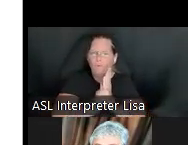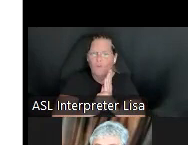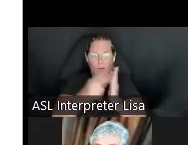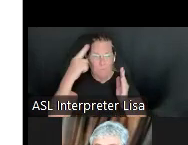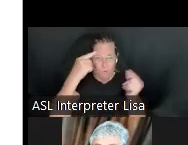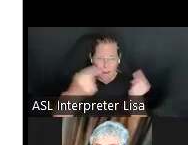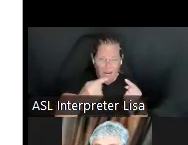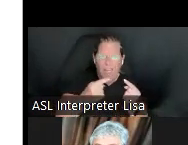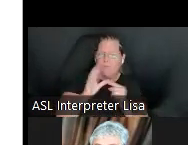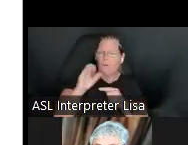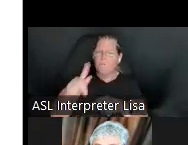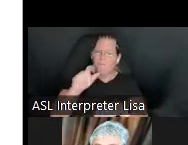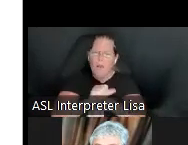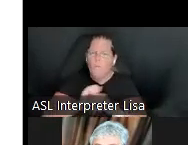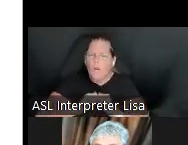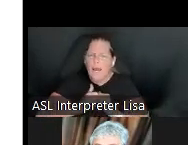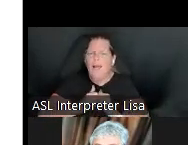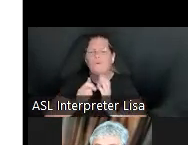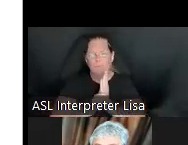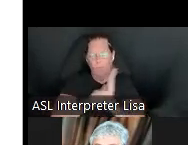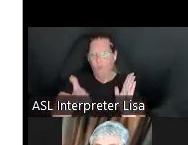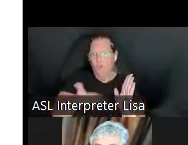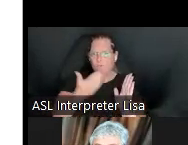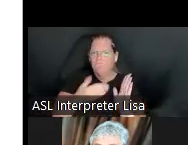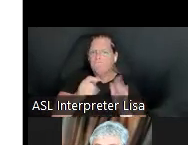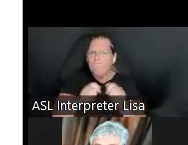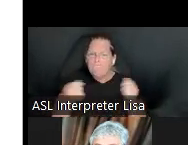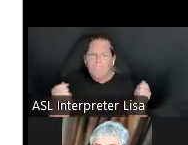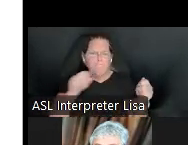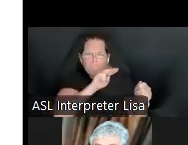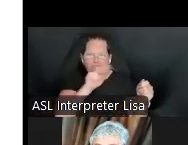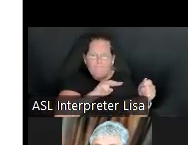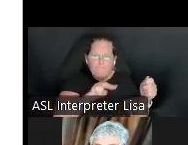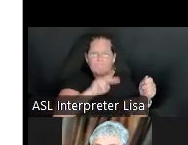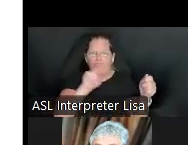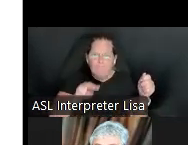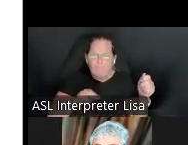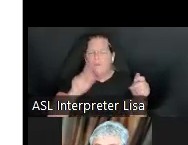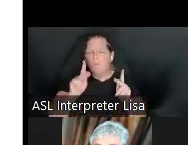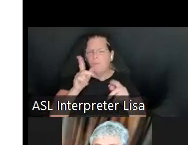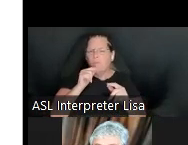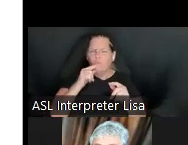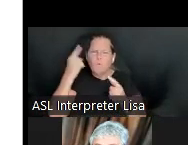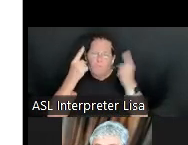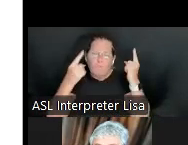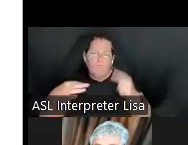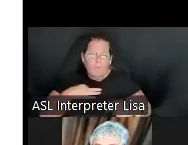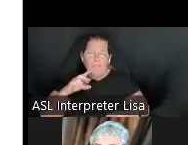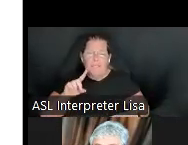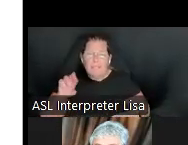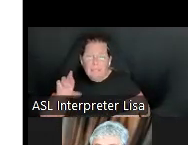Brain Injury, for people who are considering returning to work and applying to